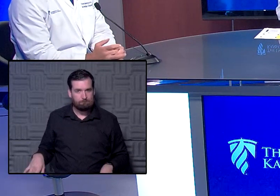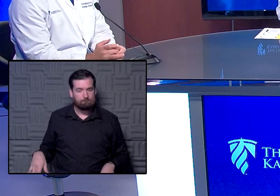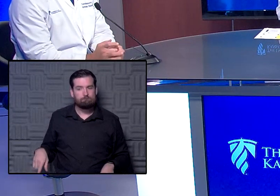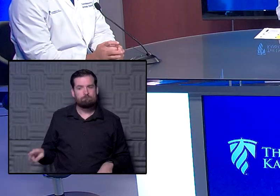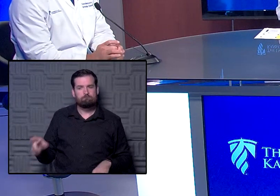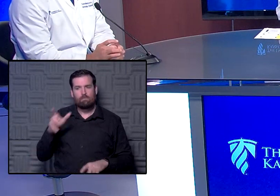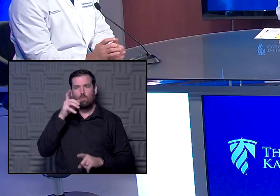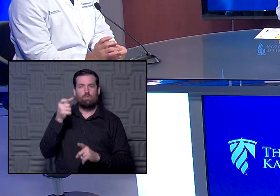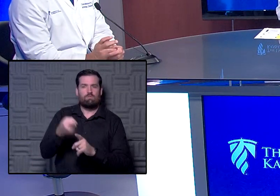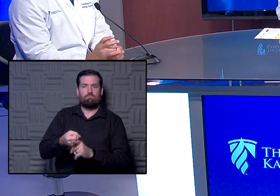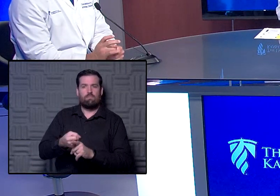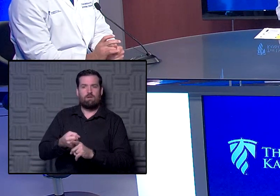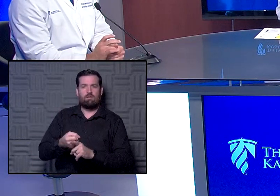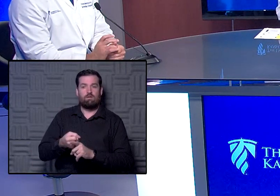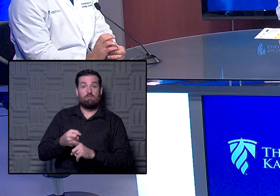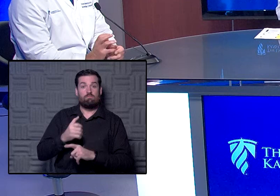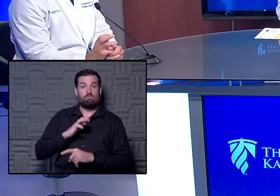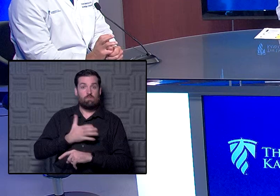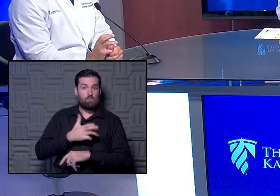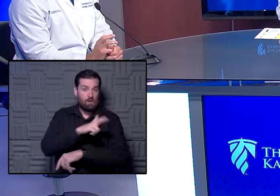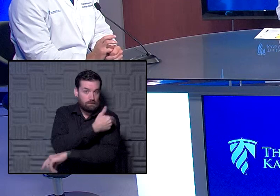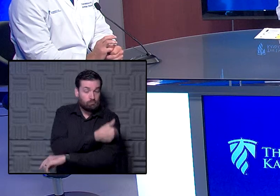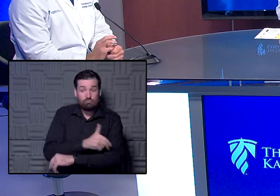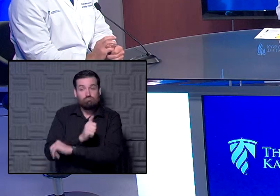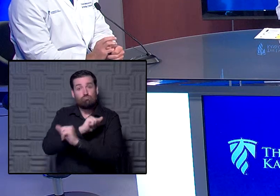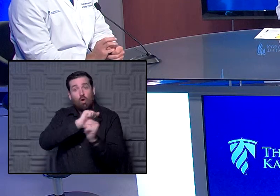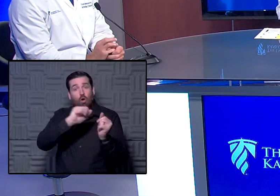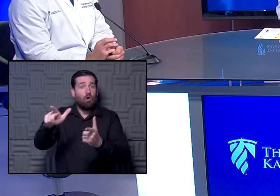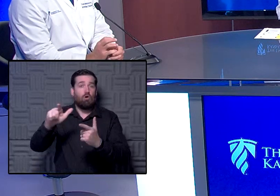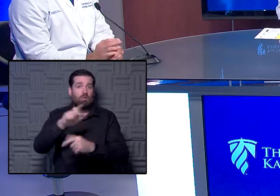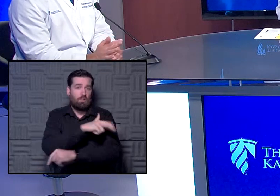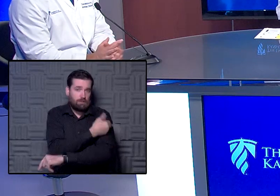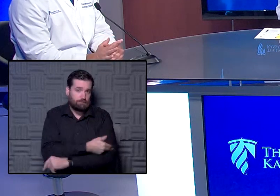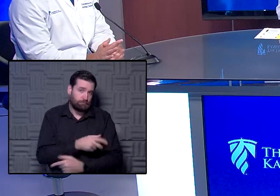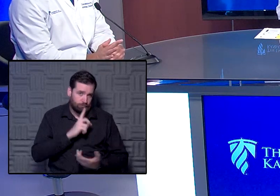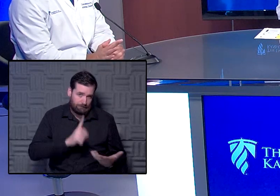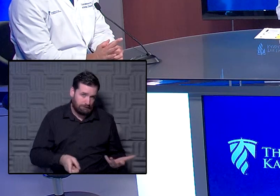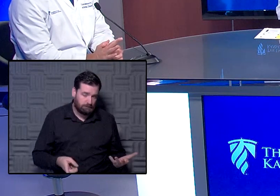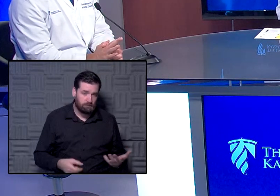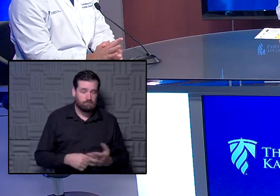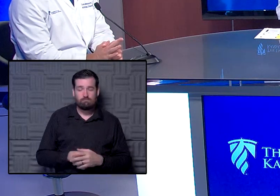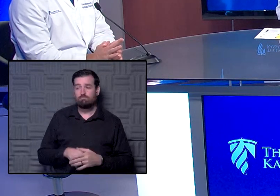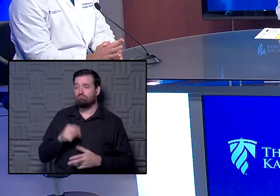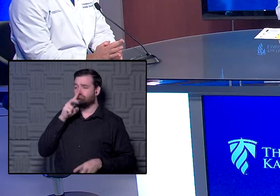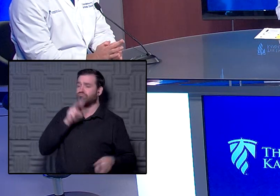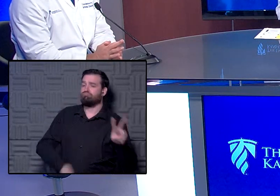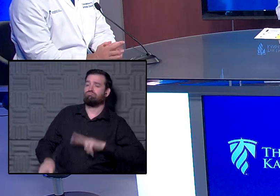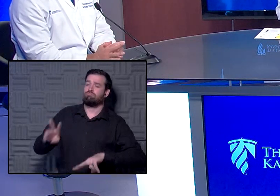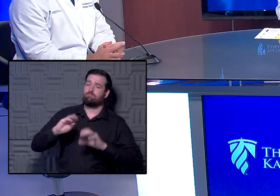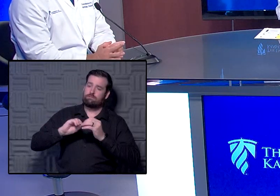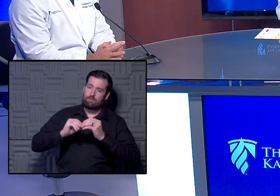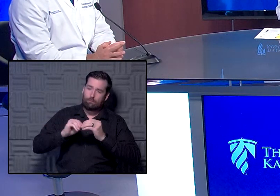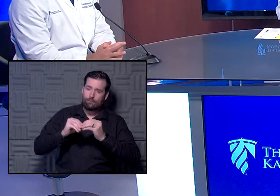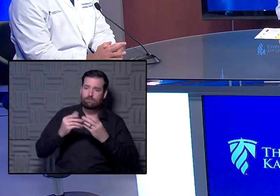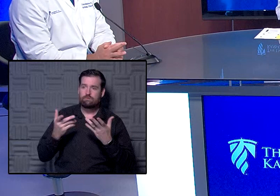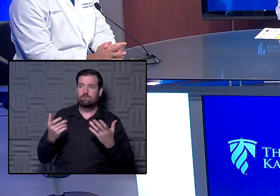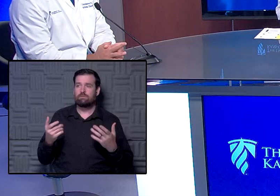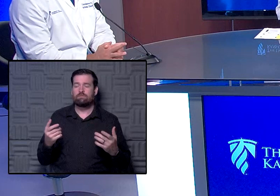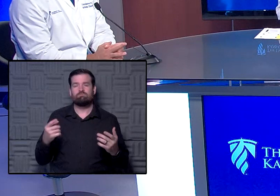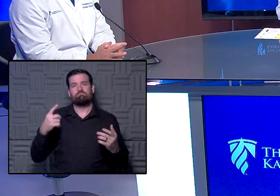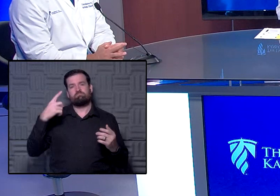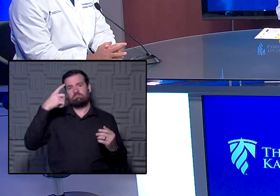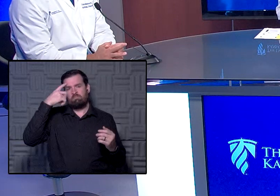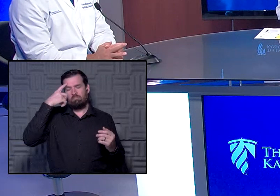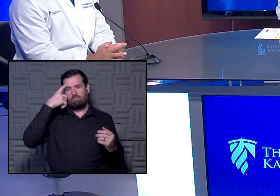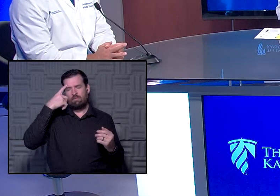that will have an impact on our hospital, all hospitals really, as well. When you look at these numbers and sort of think